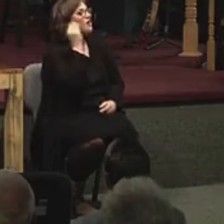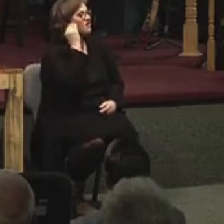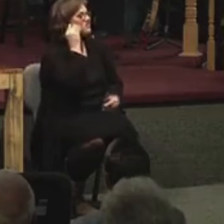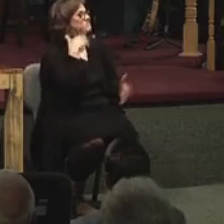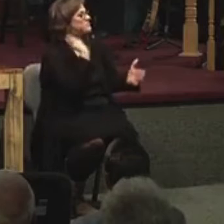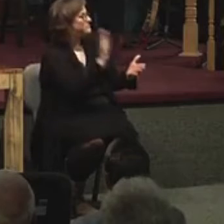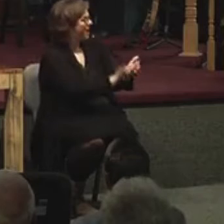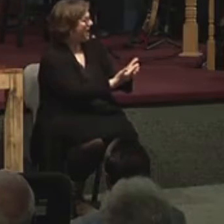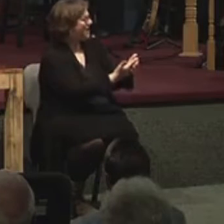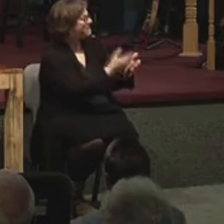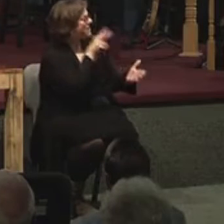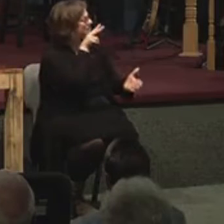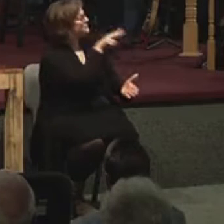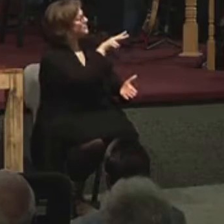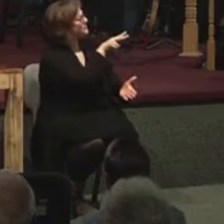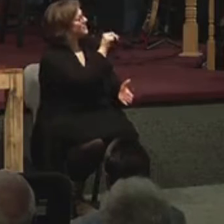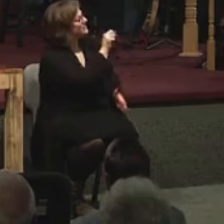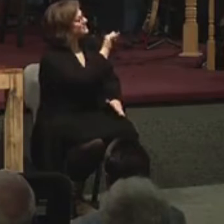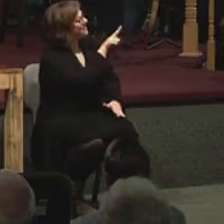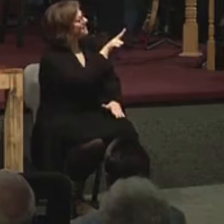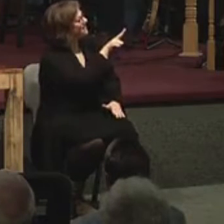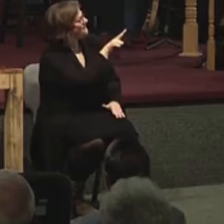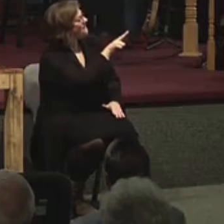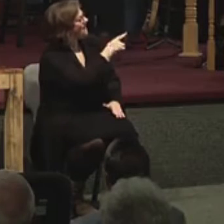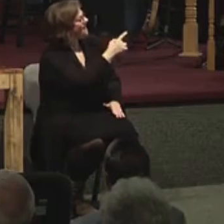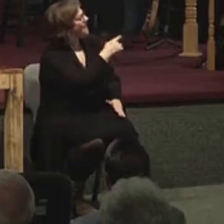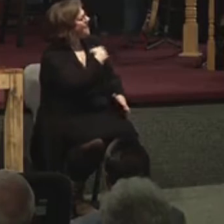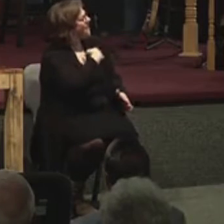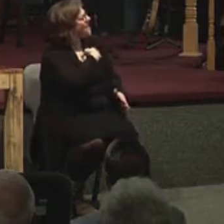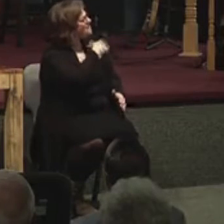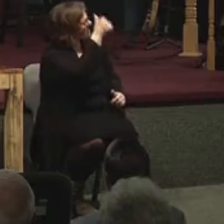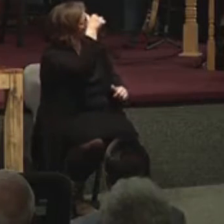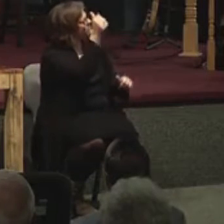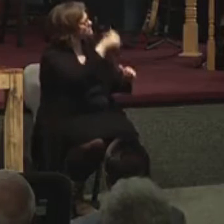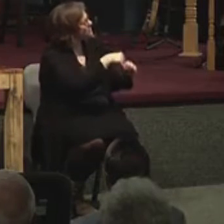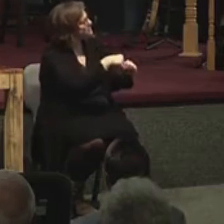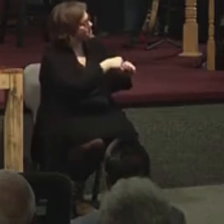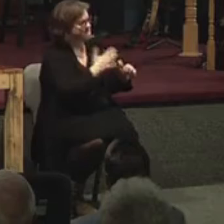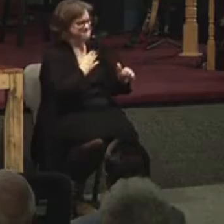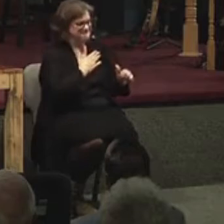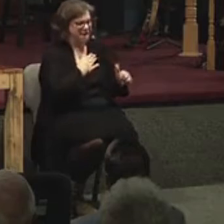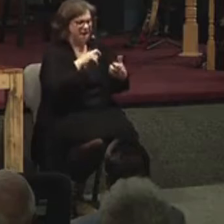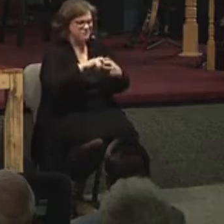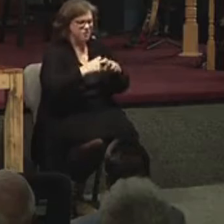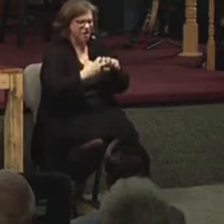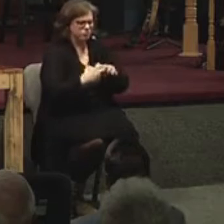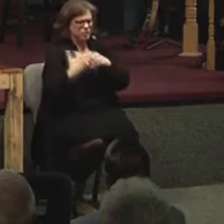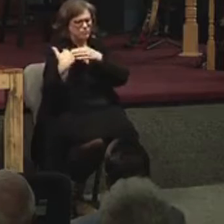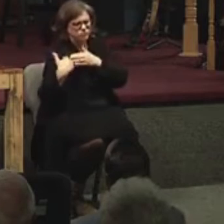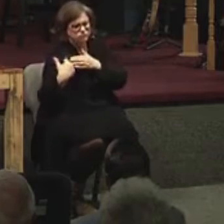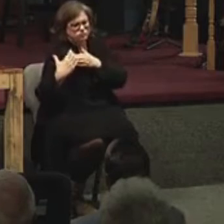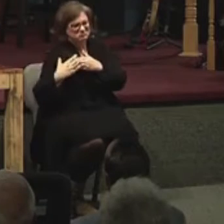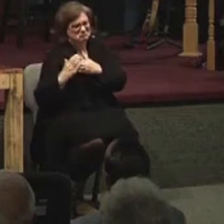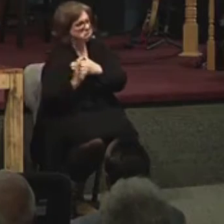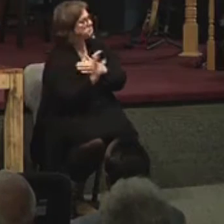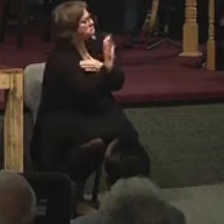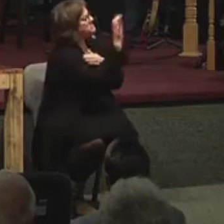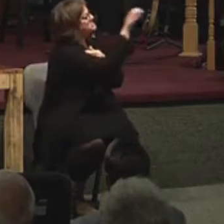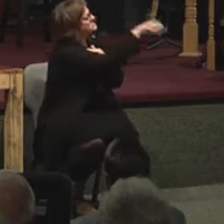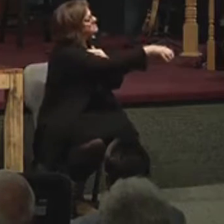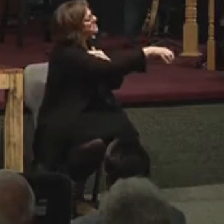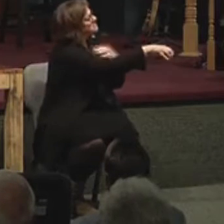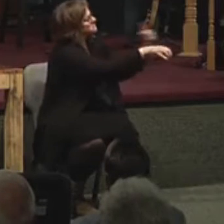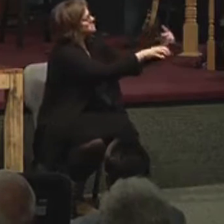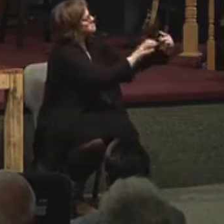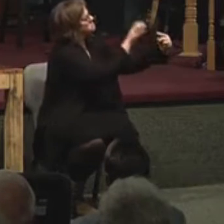office, I see that nail, I hang it on the nail. And I tell God, you've got the night shift. I'm going to